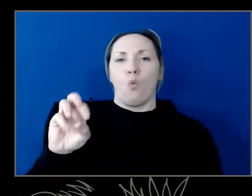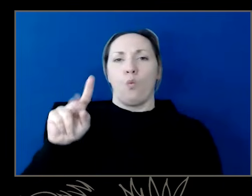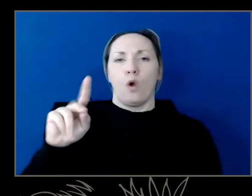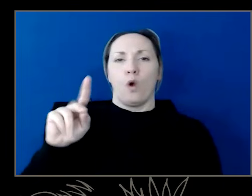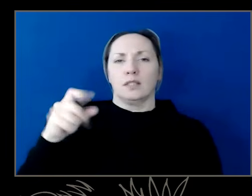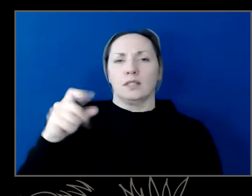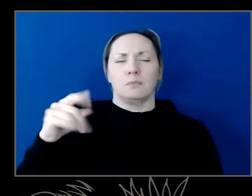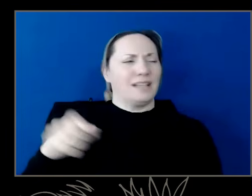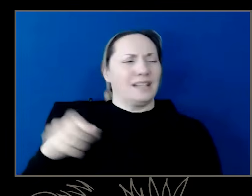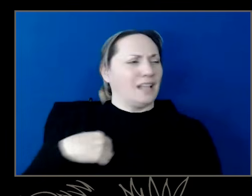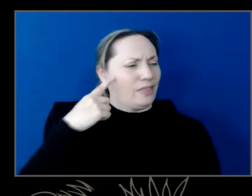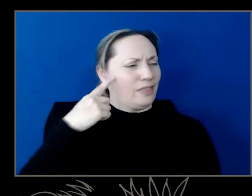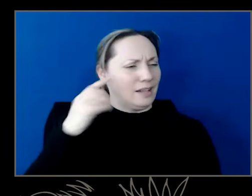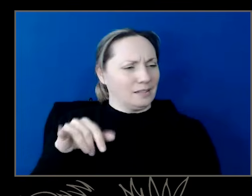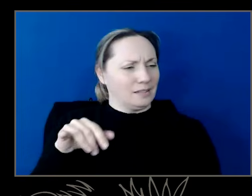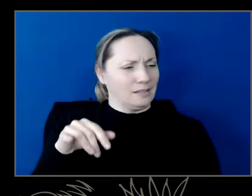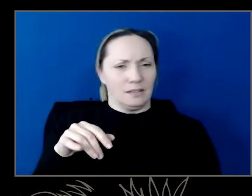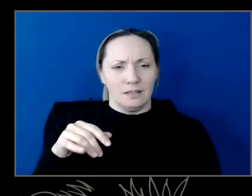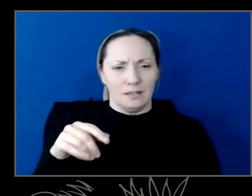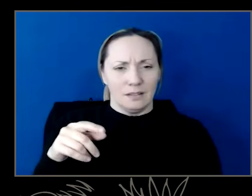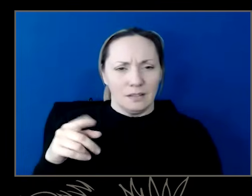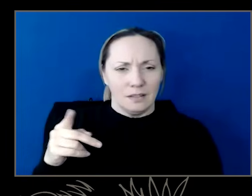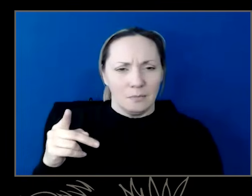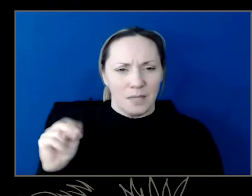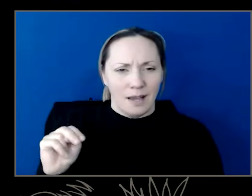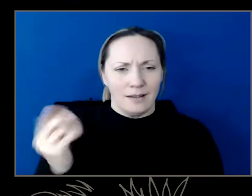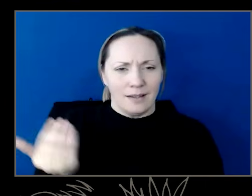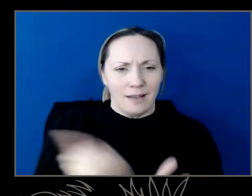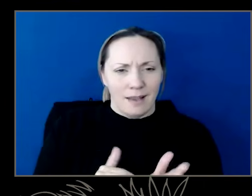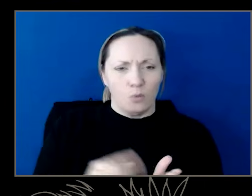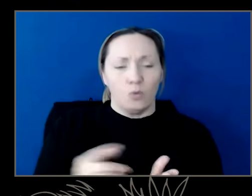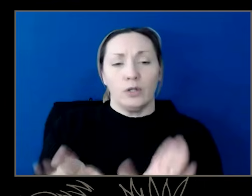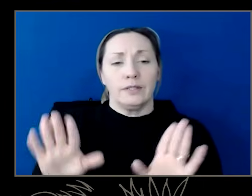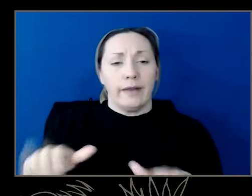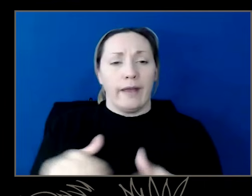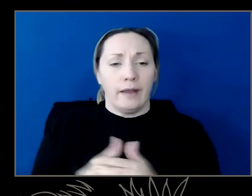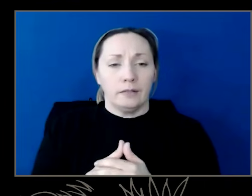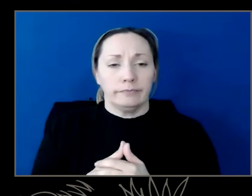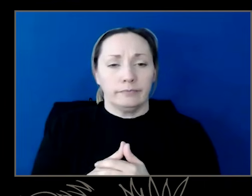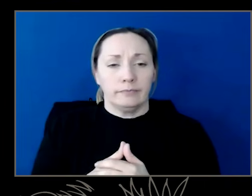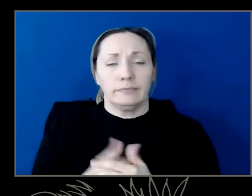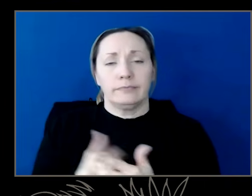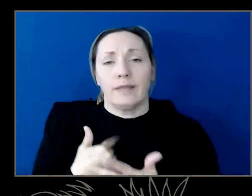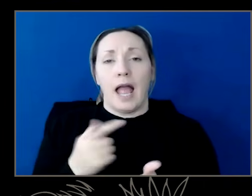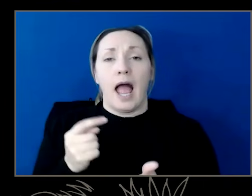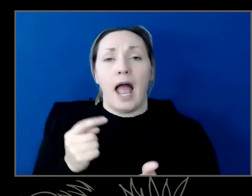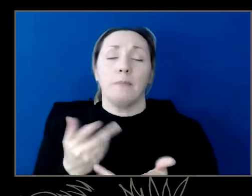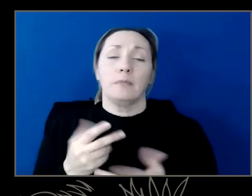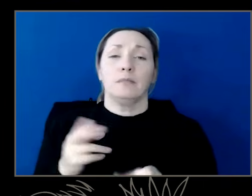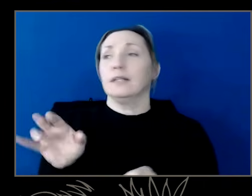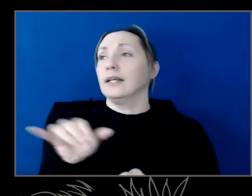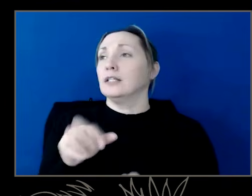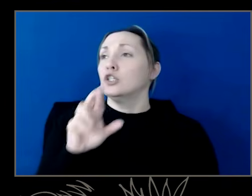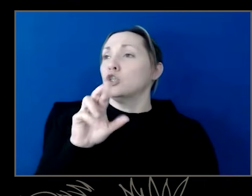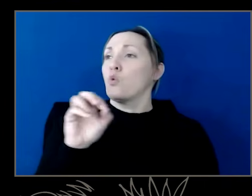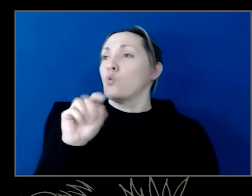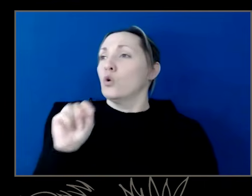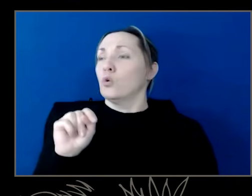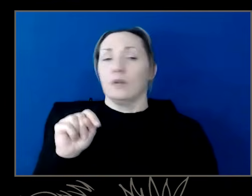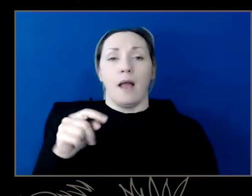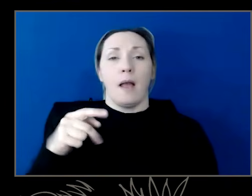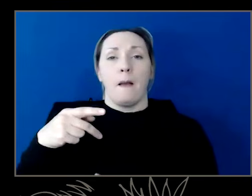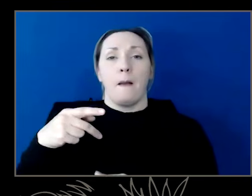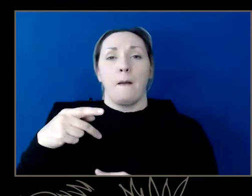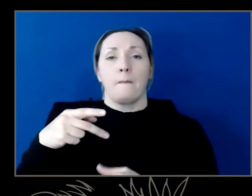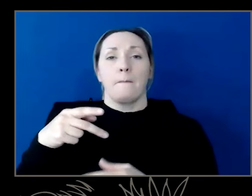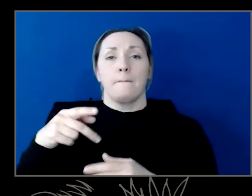believe that's for PNPM, where you can just say, hey, I am treating this root package JSON as my